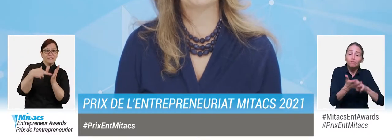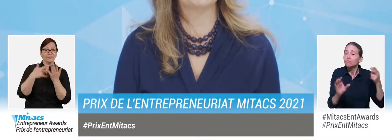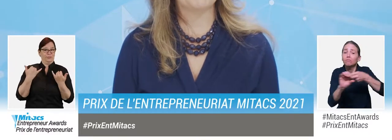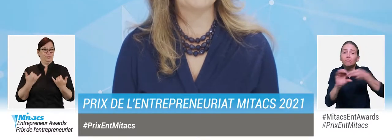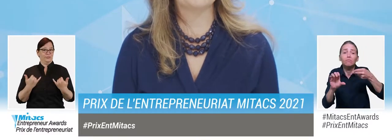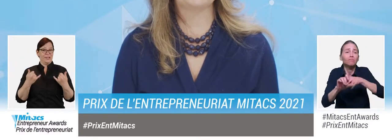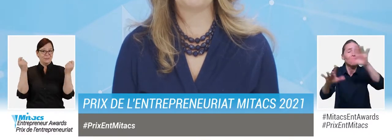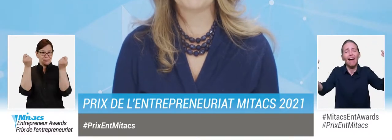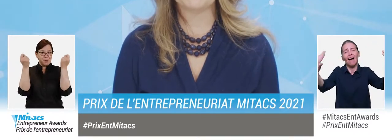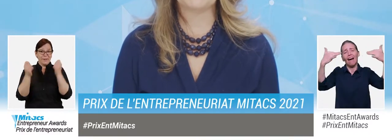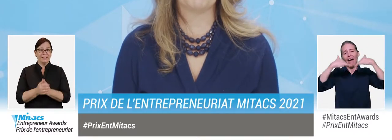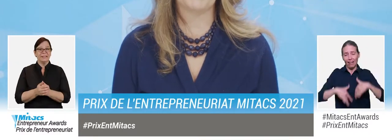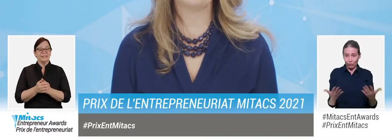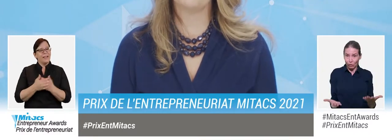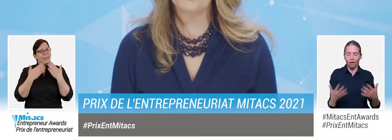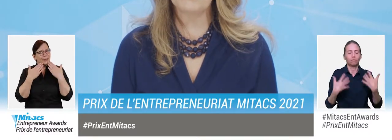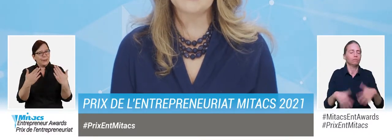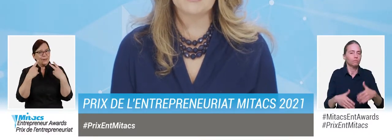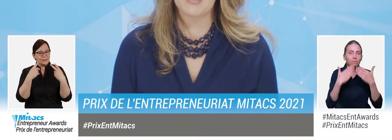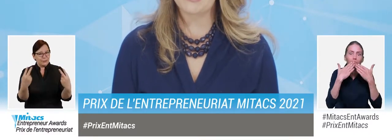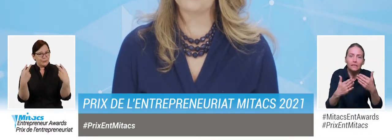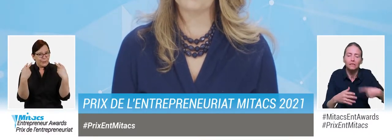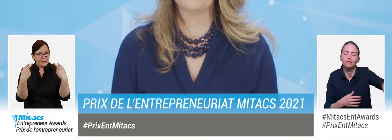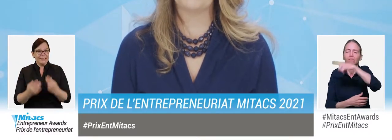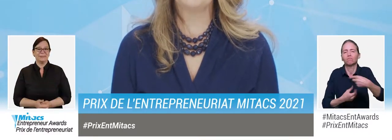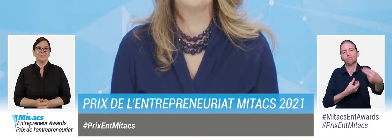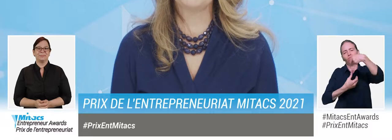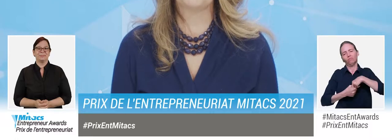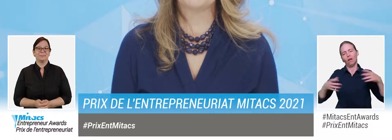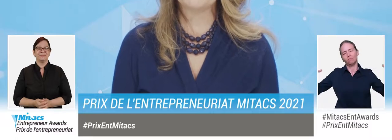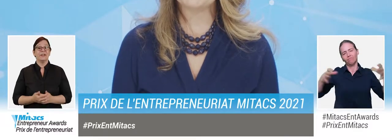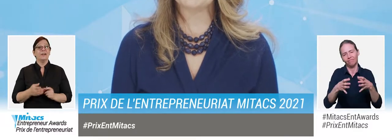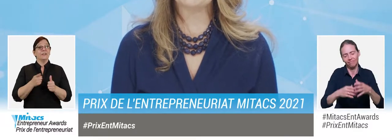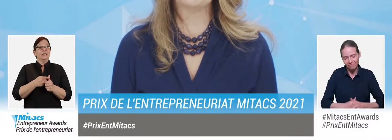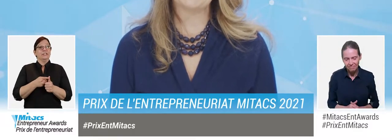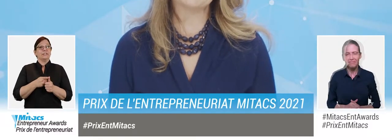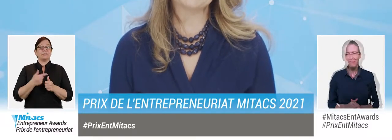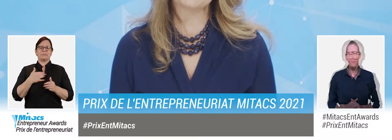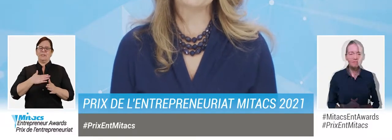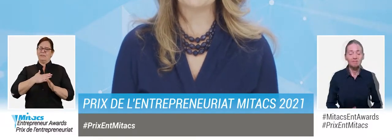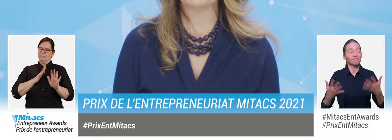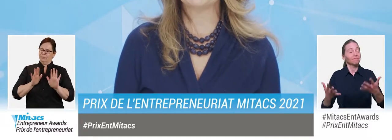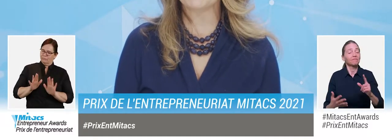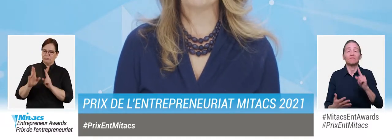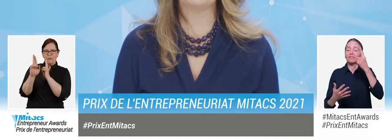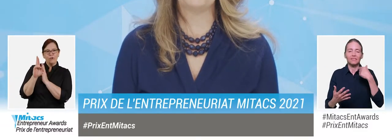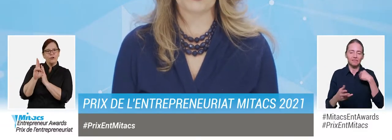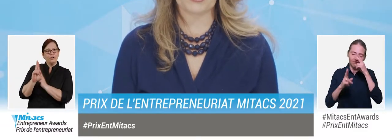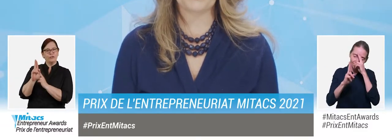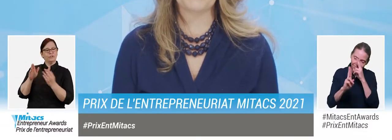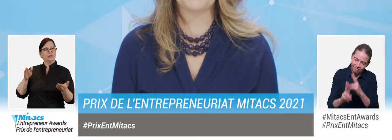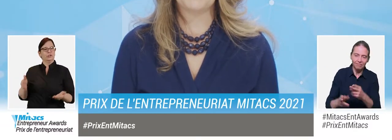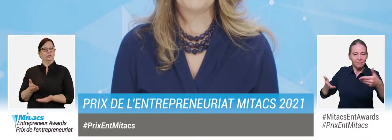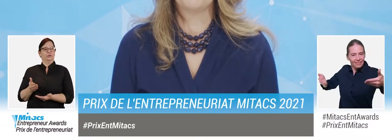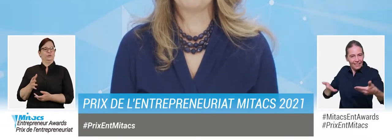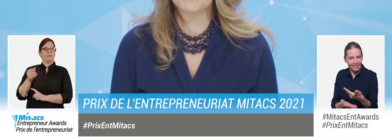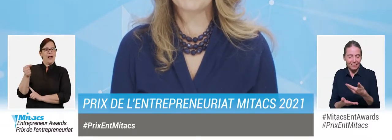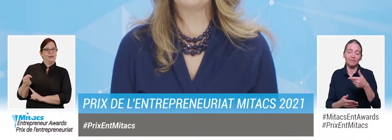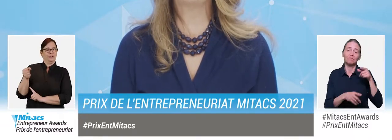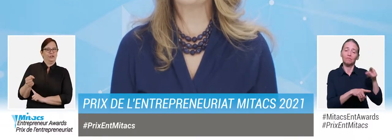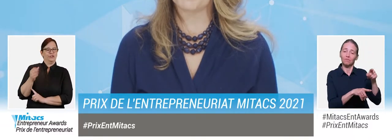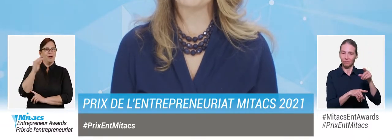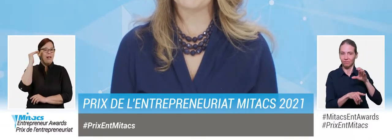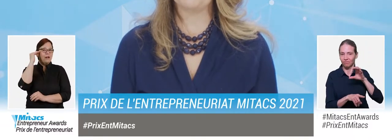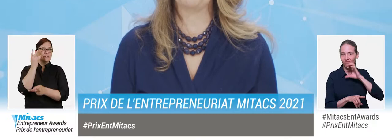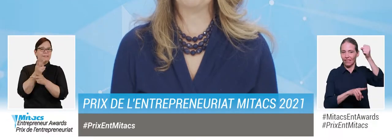des participantes et des participants d'un océan à l'autre qui sont inscrites et inscrits à la cérémonie d'aujourd'hui.